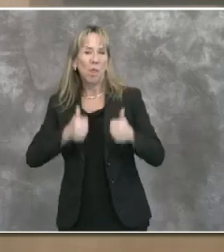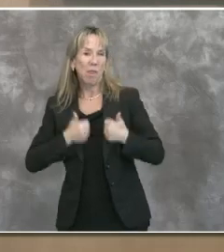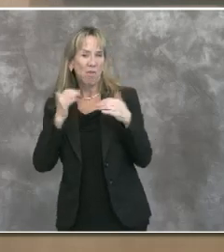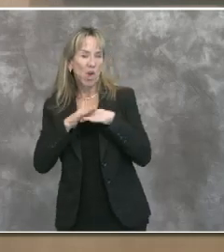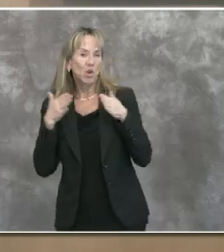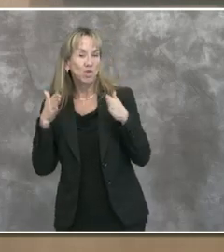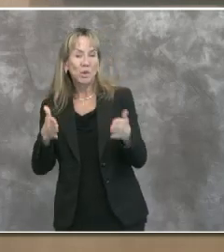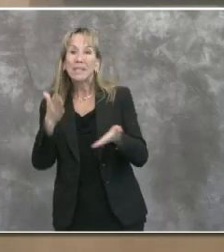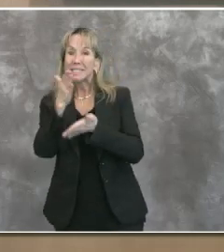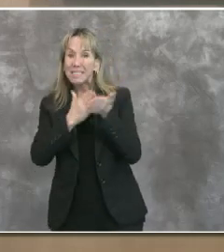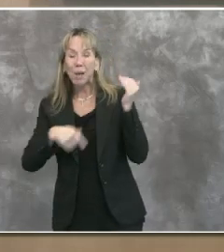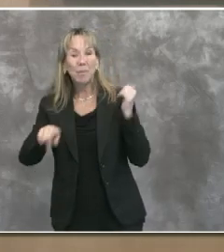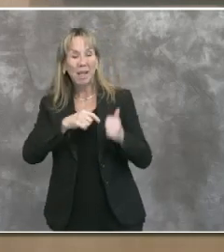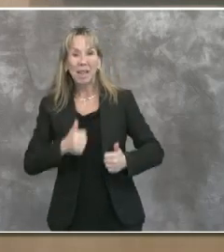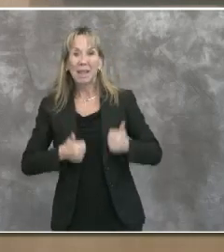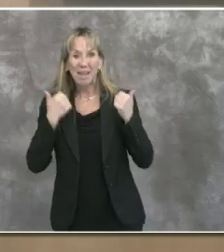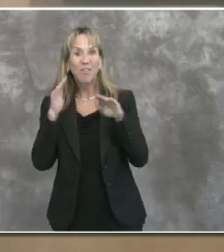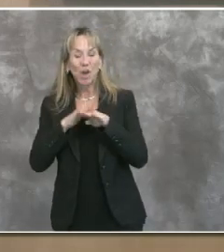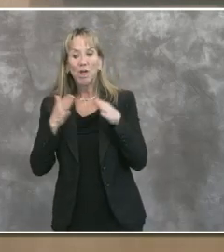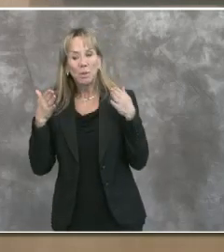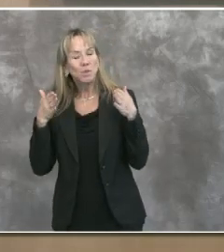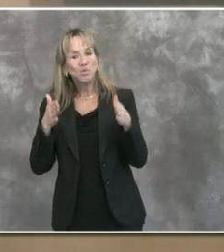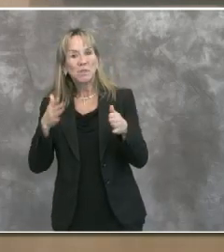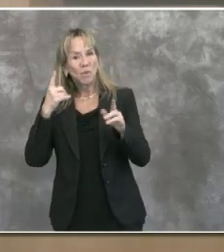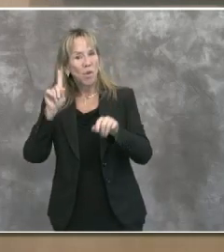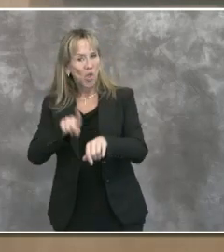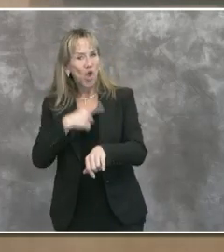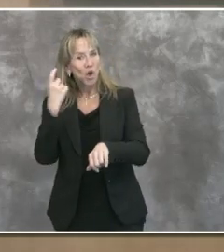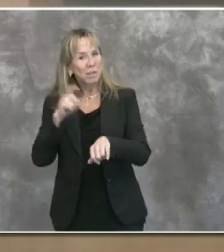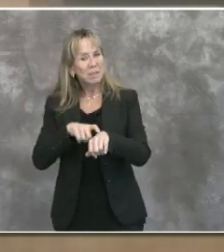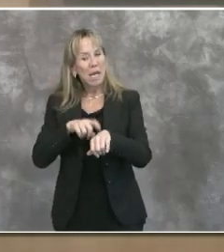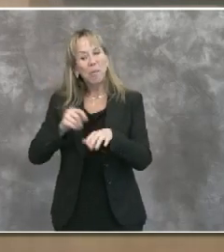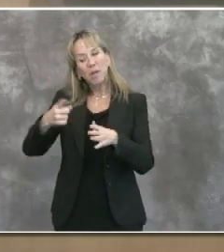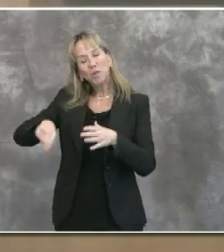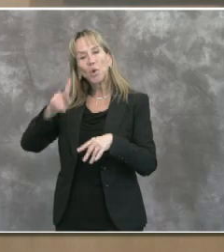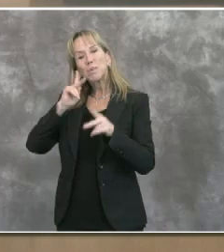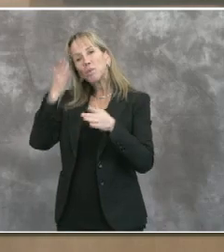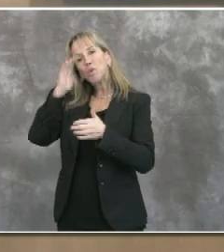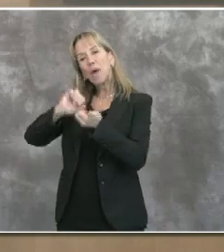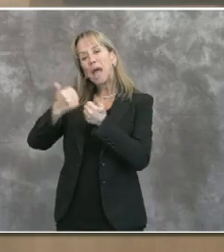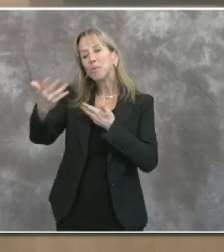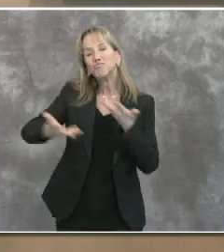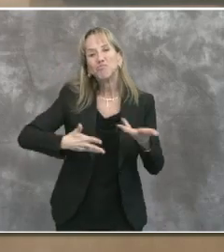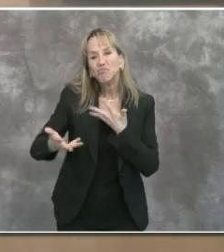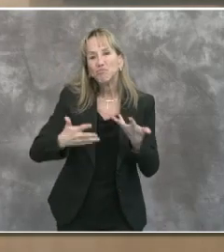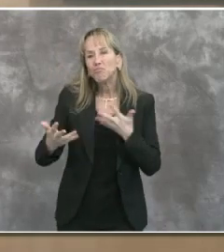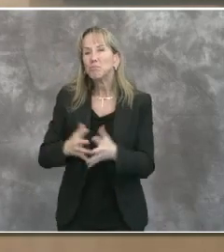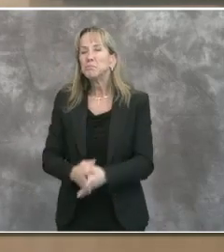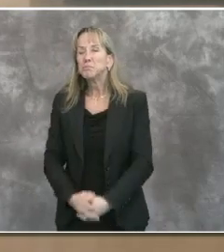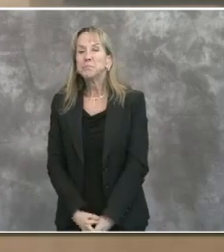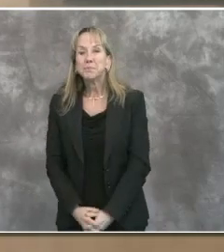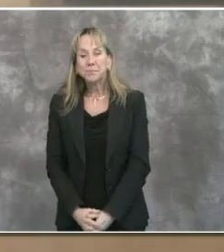sometime for a long time, about the clues that we need to identify those close contacts. All right. Thank you, Dr. McDonald.